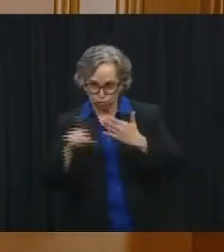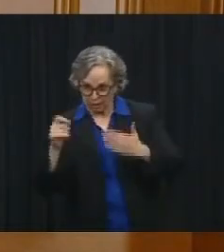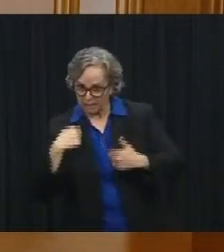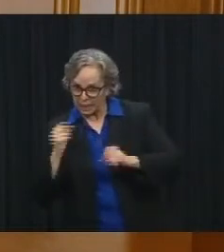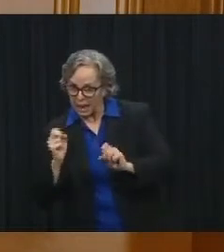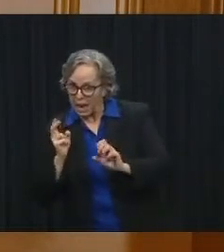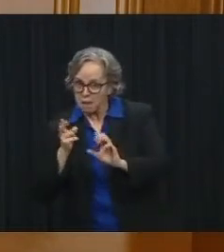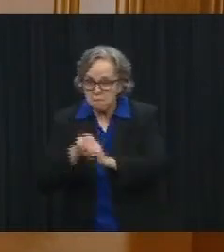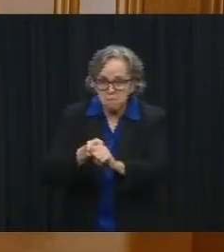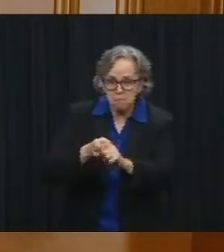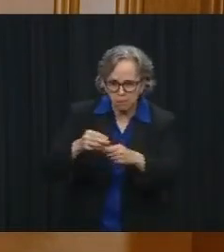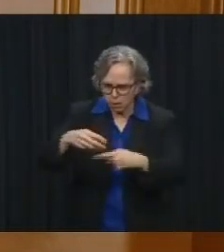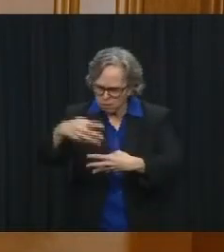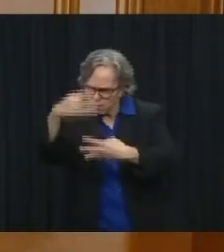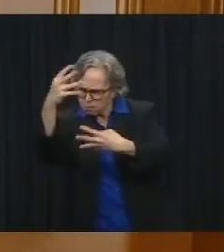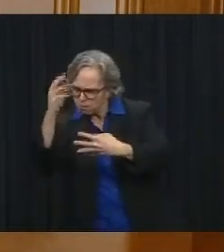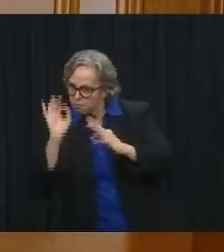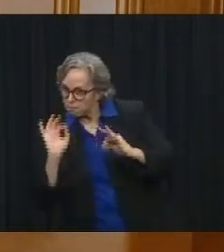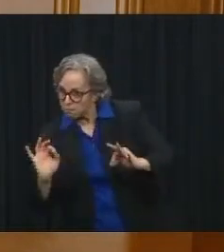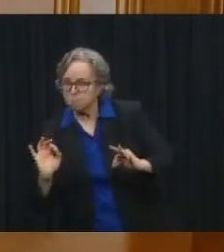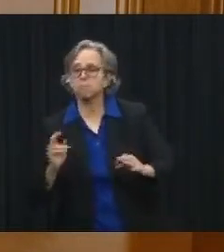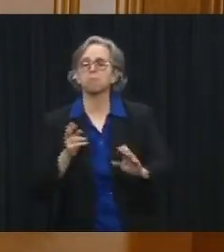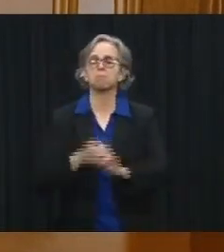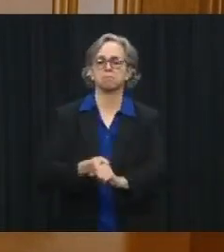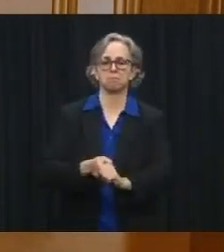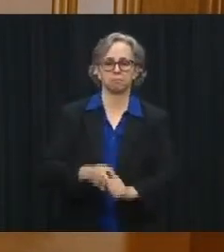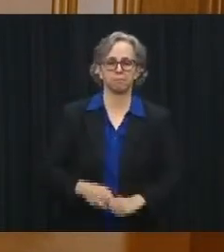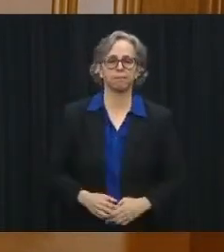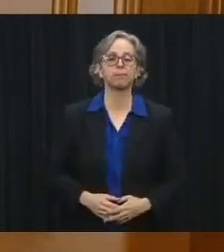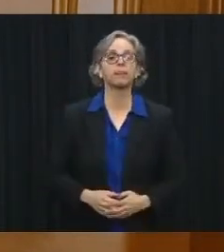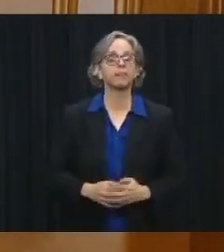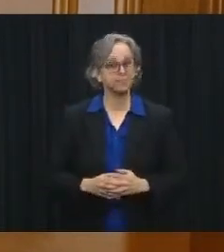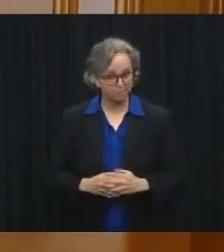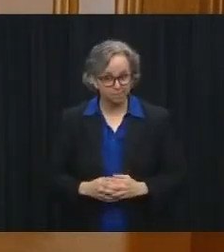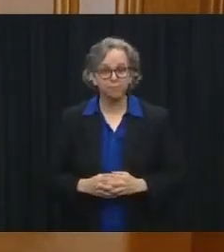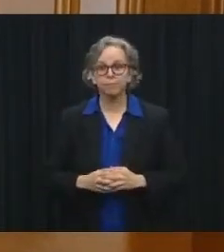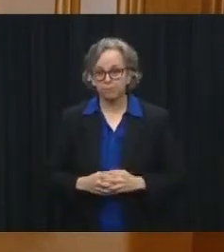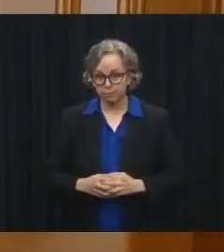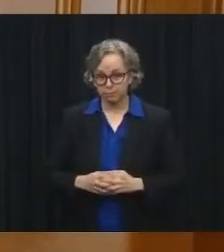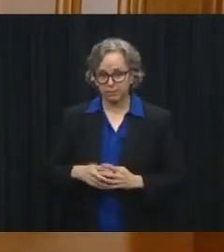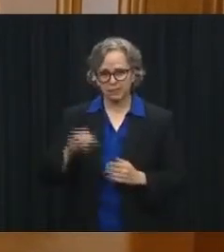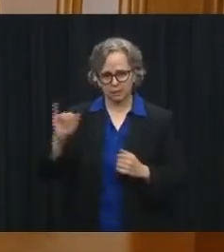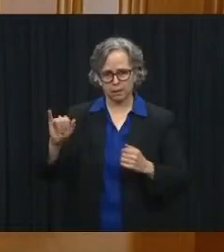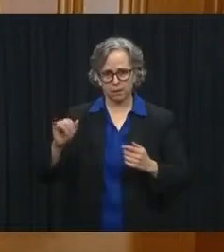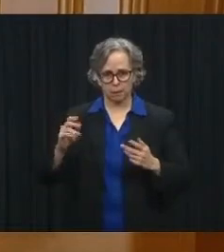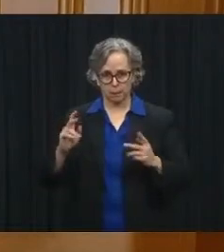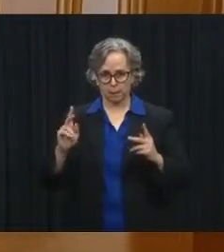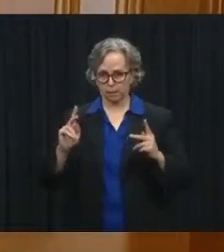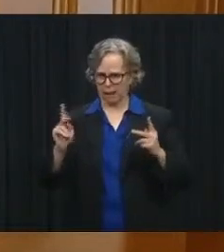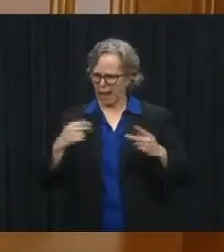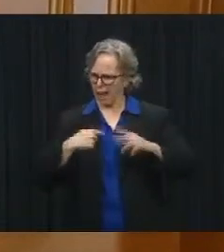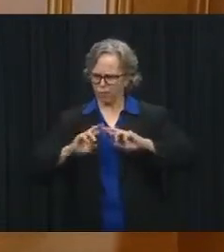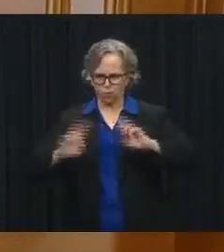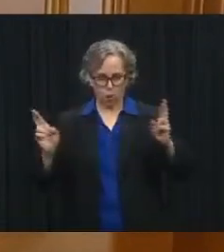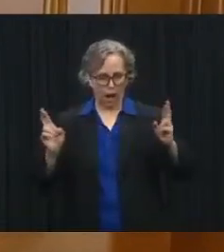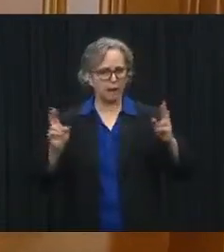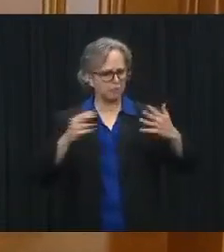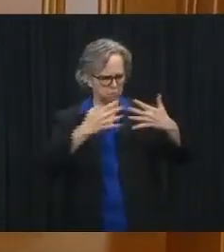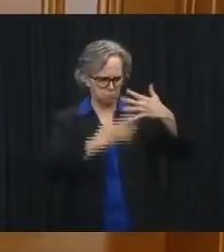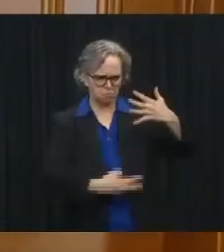jfs.ohio.gov/CDC. And that's a list of those that have been granted these, the daycare centers that have been granted